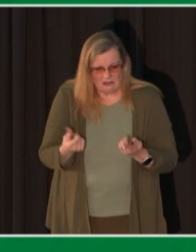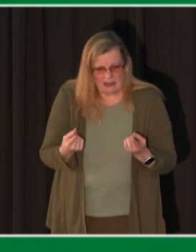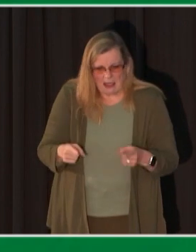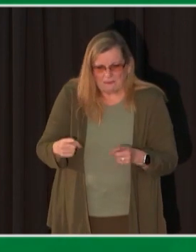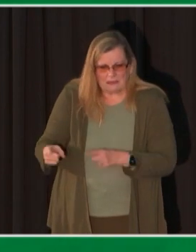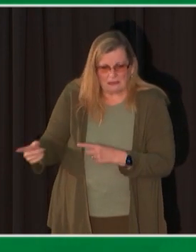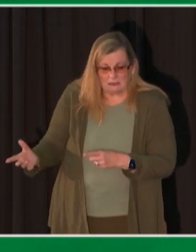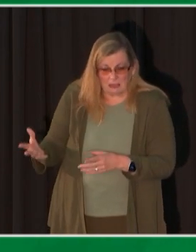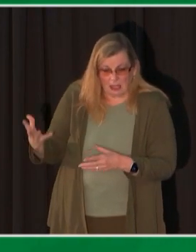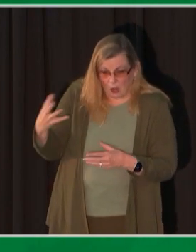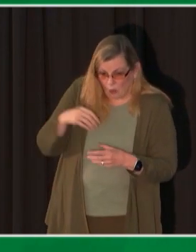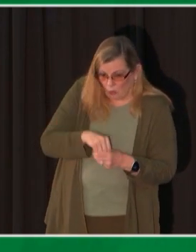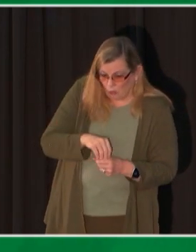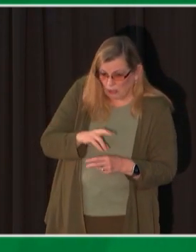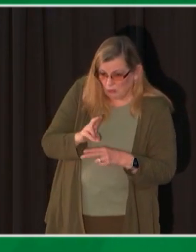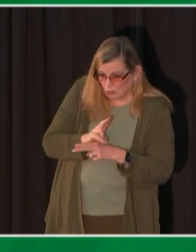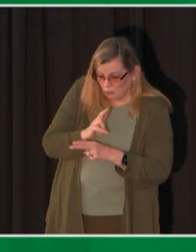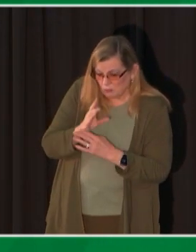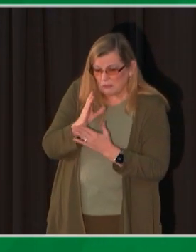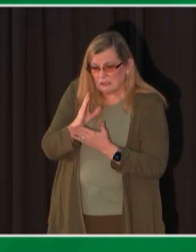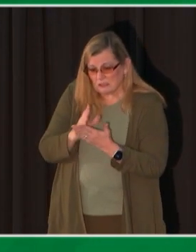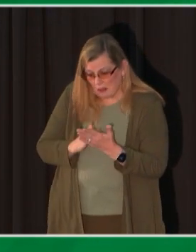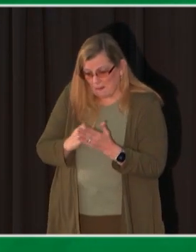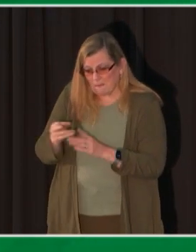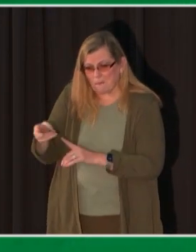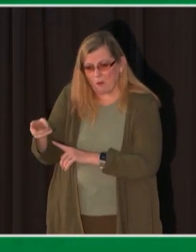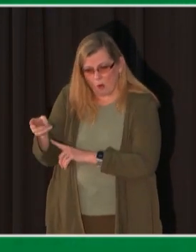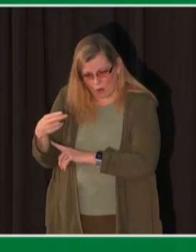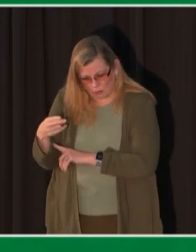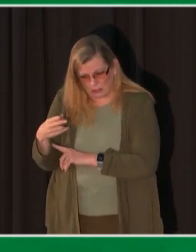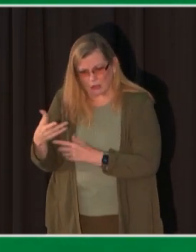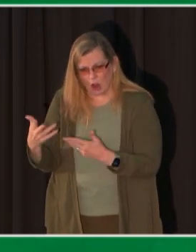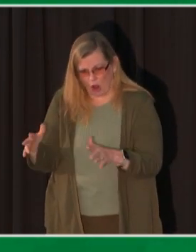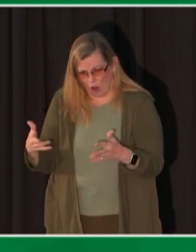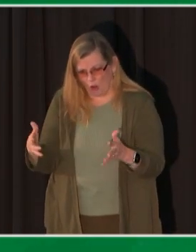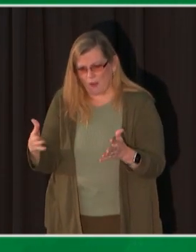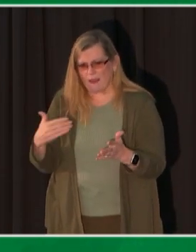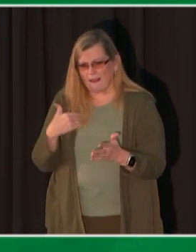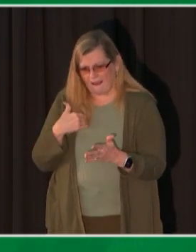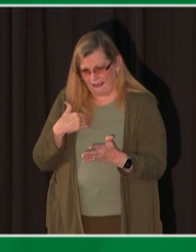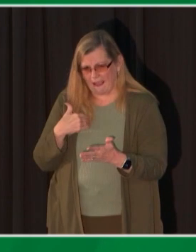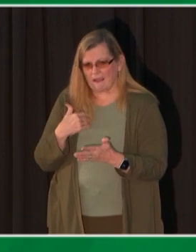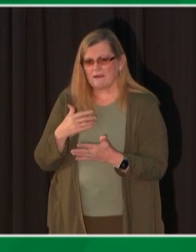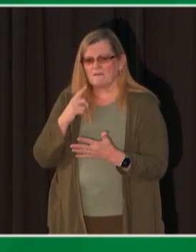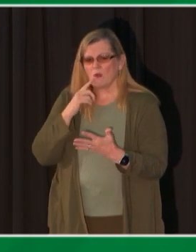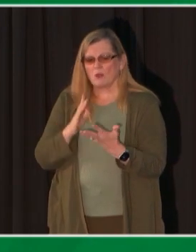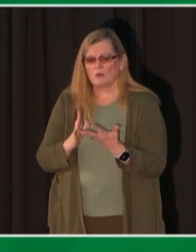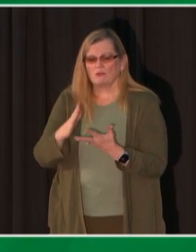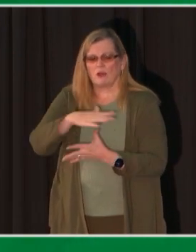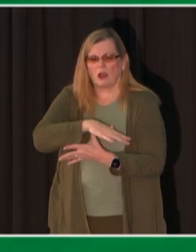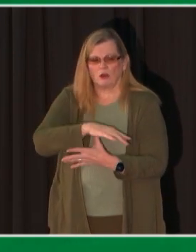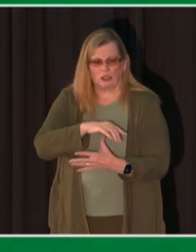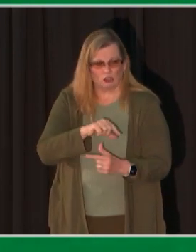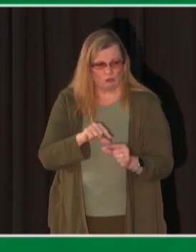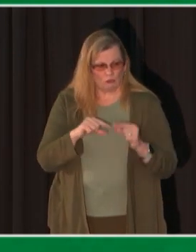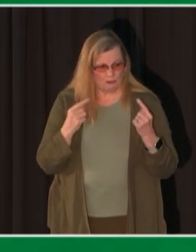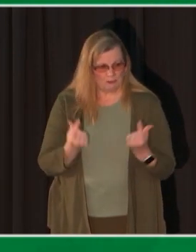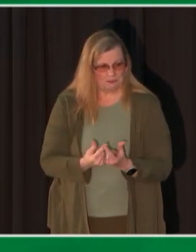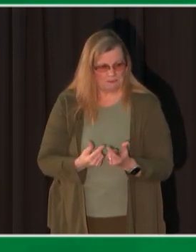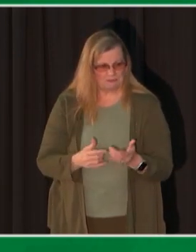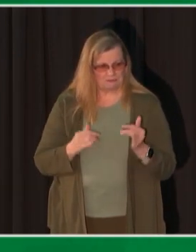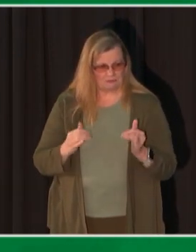using some hotels for priority groups in our homeless shelters.